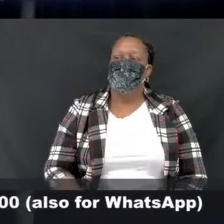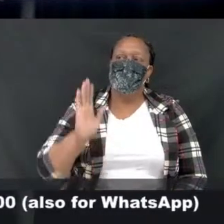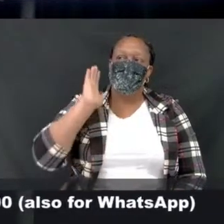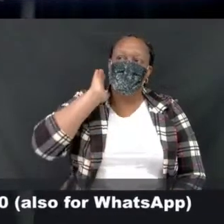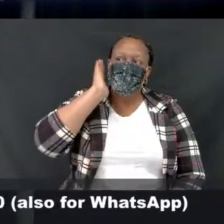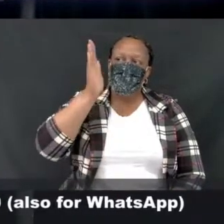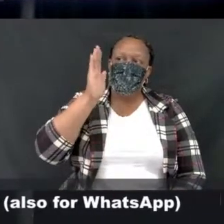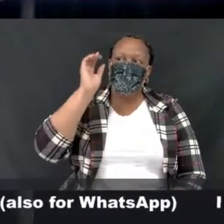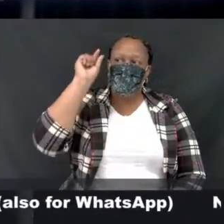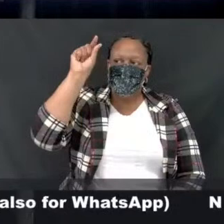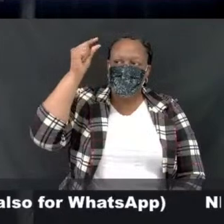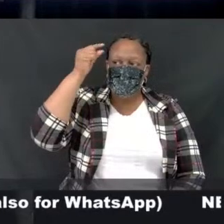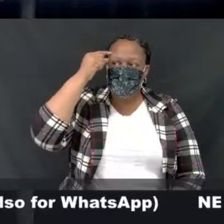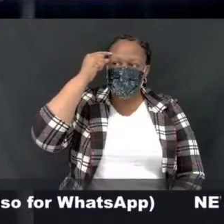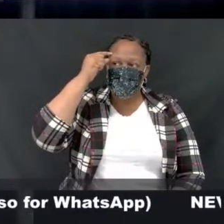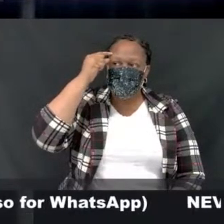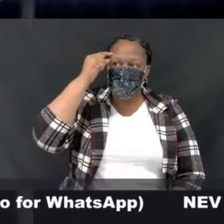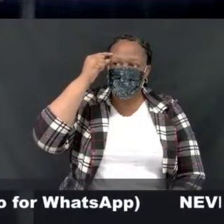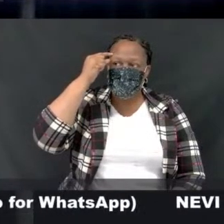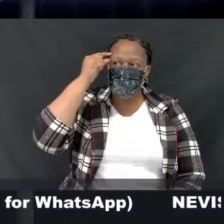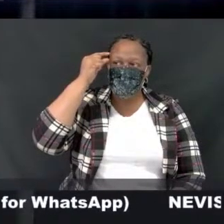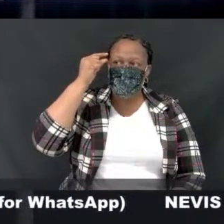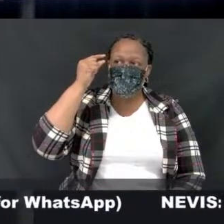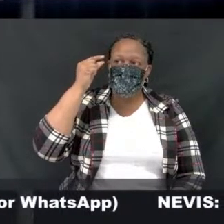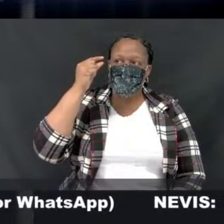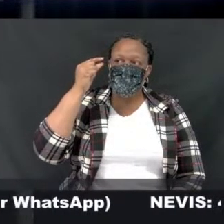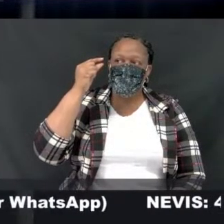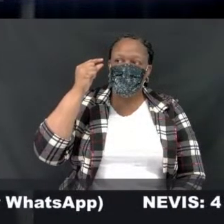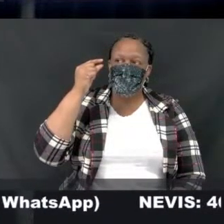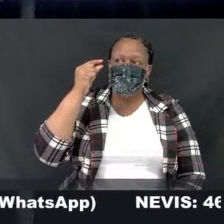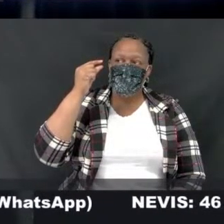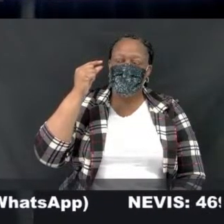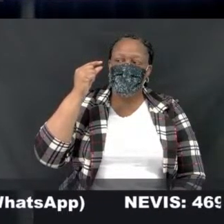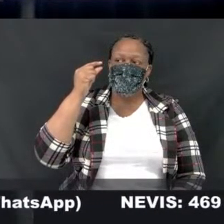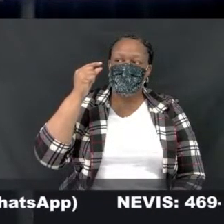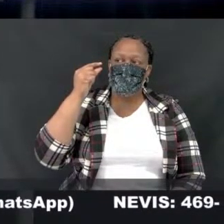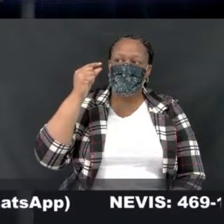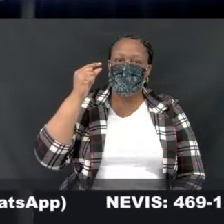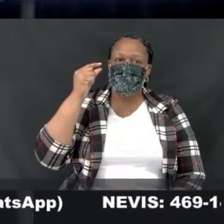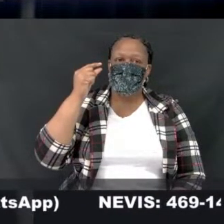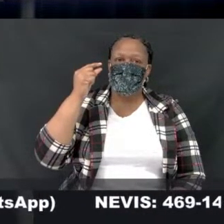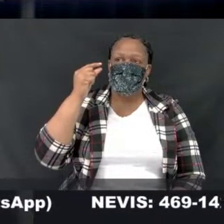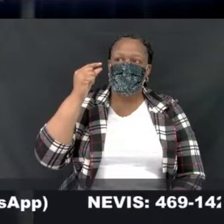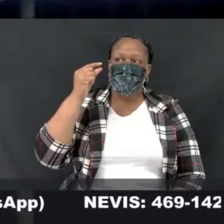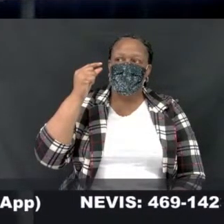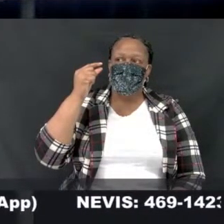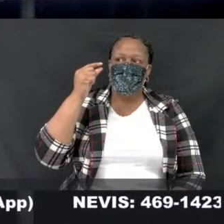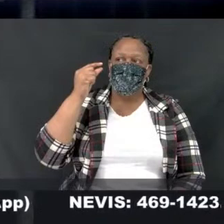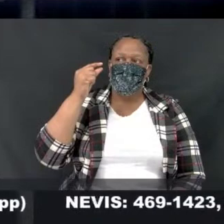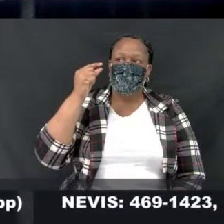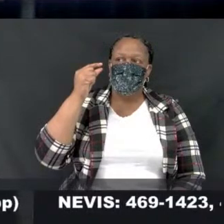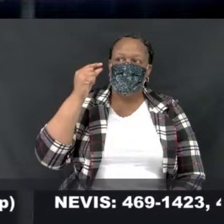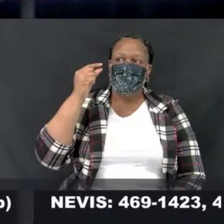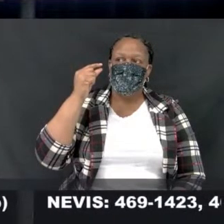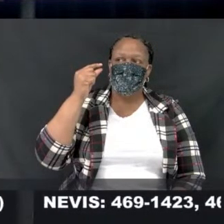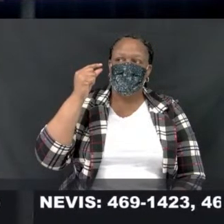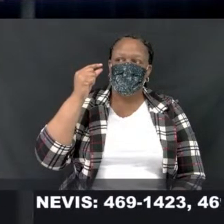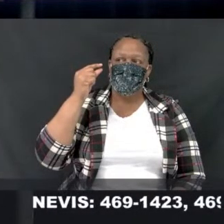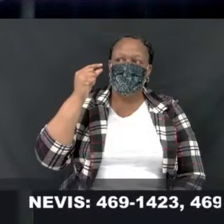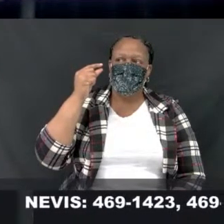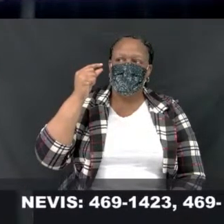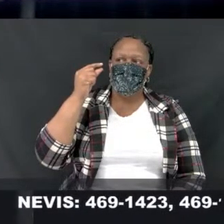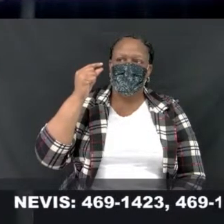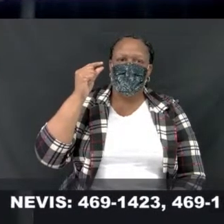government still make public the COVID-19 numbers during the endemic stage, or will they transition to internal